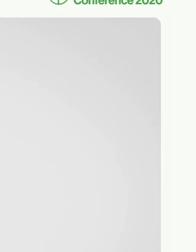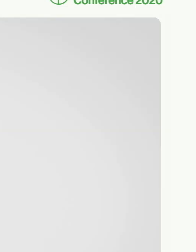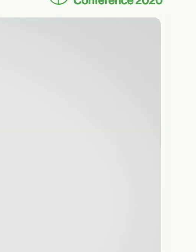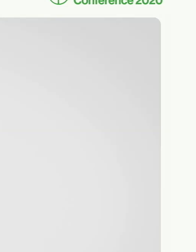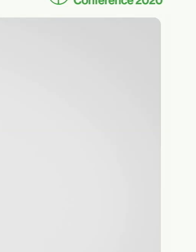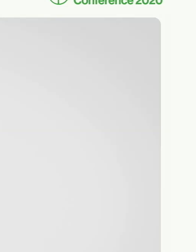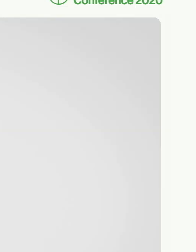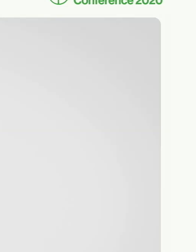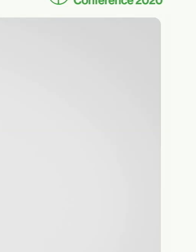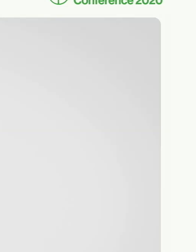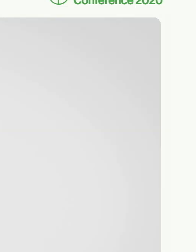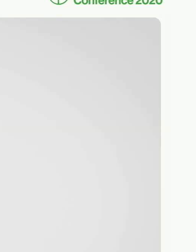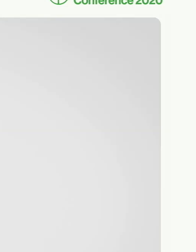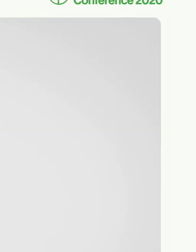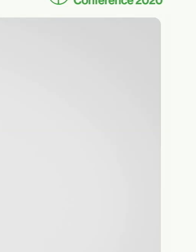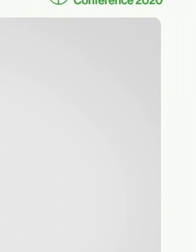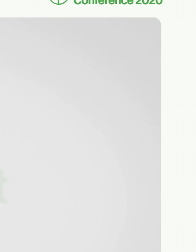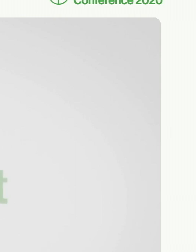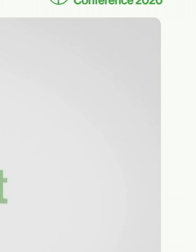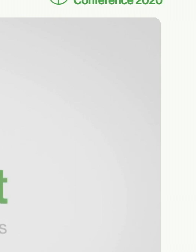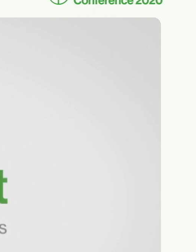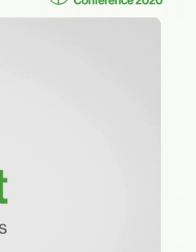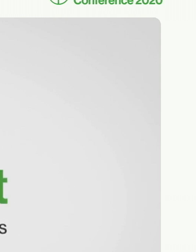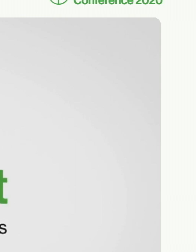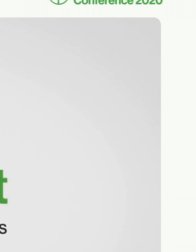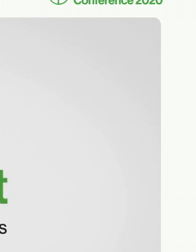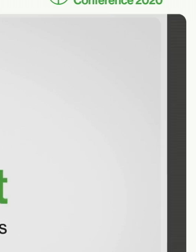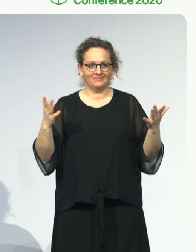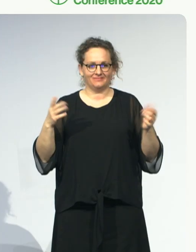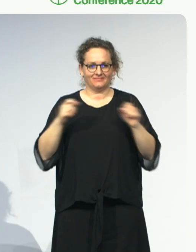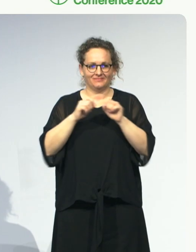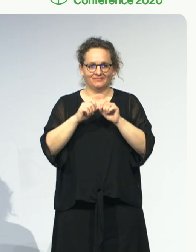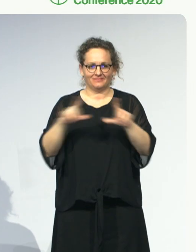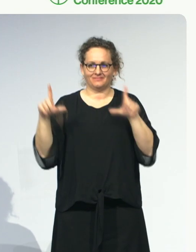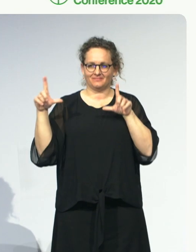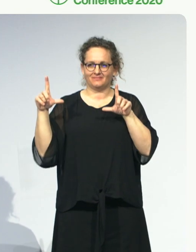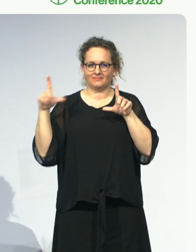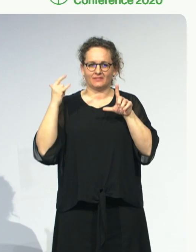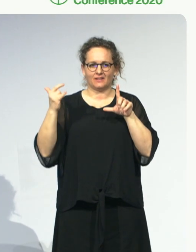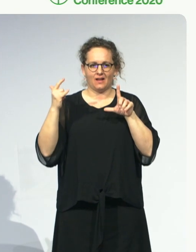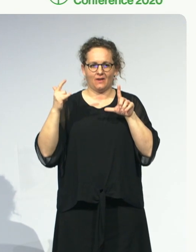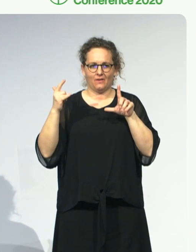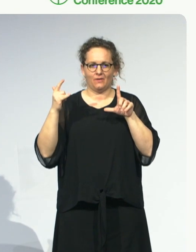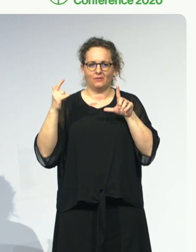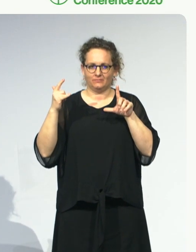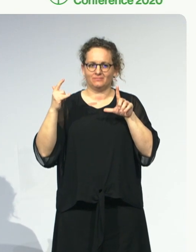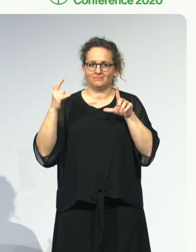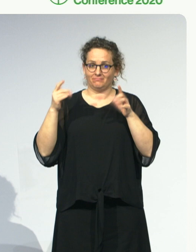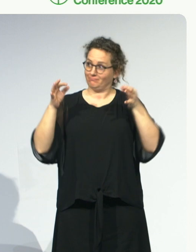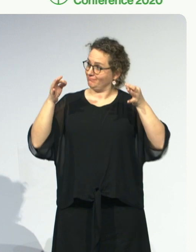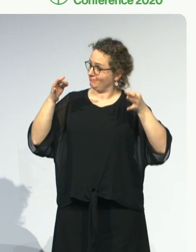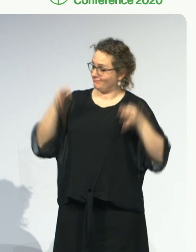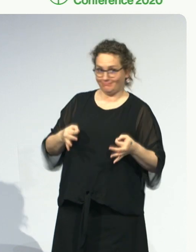plant with 3 leaves grows. Zero Project for a world without barriers. So I officially declare our award